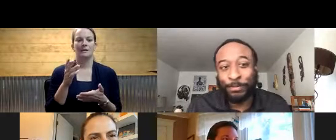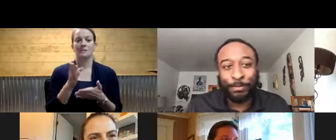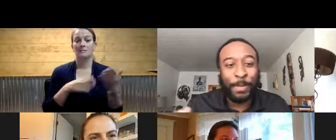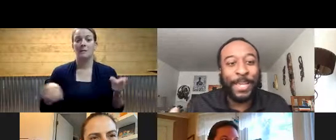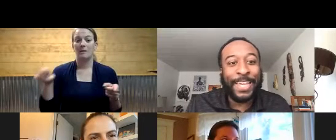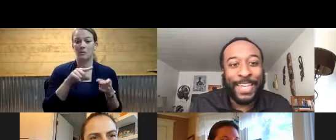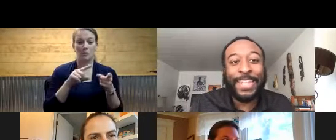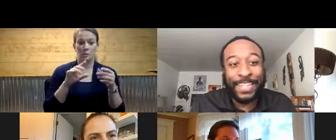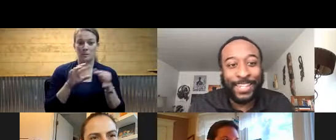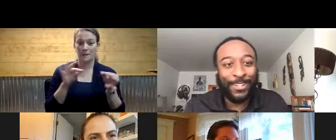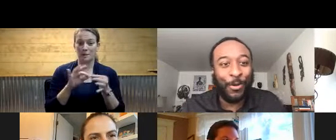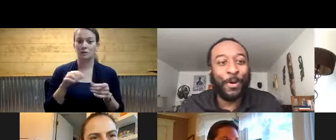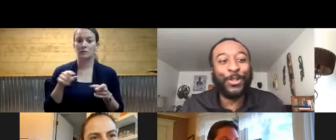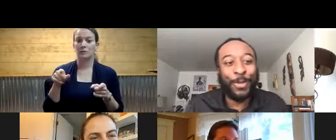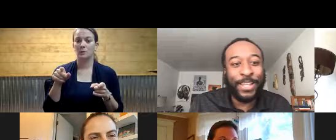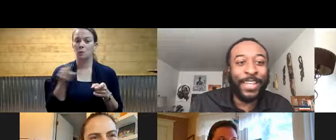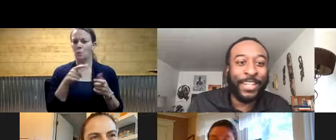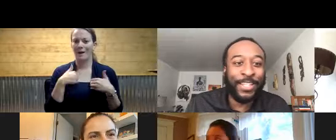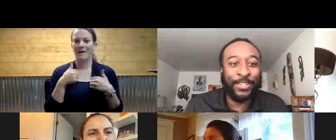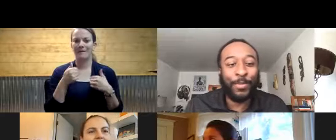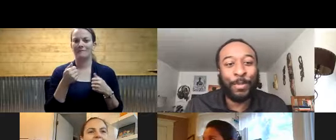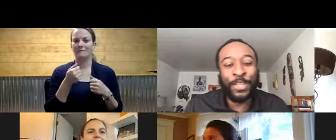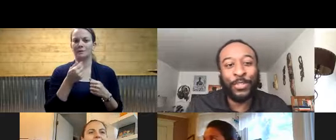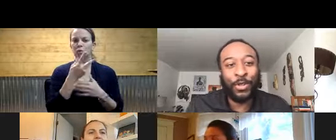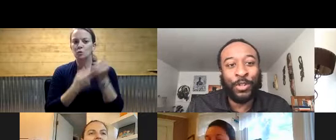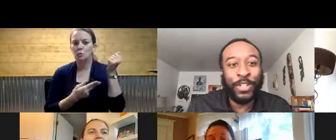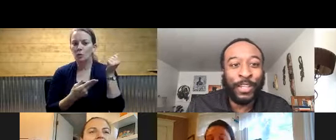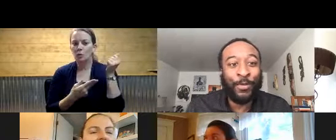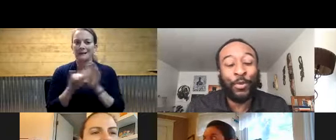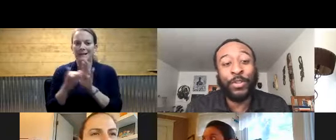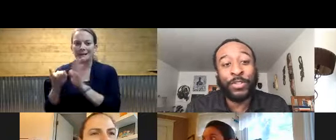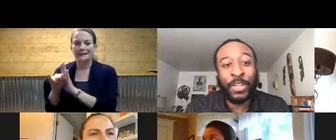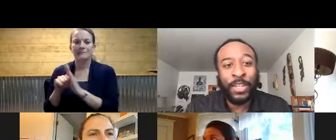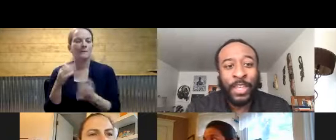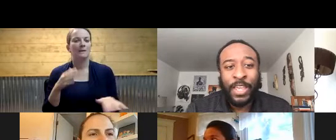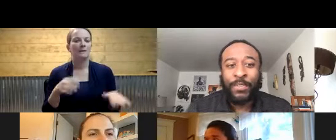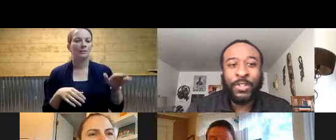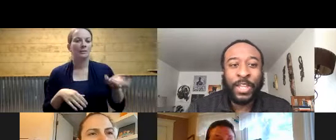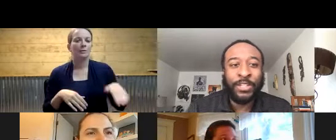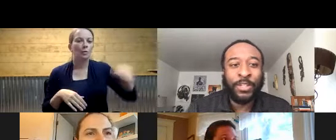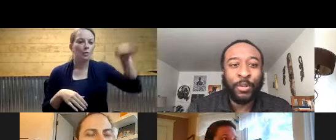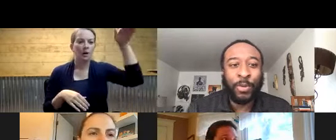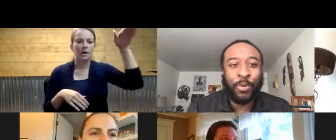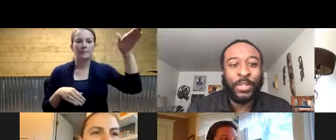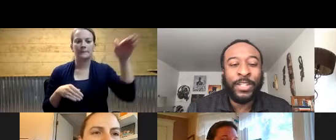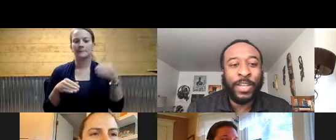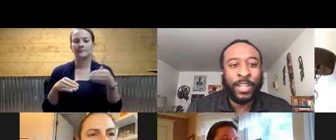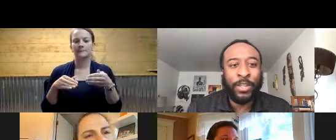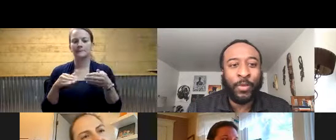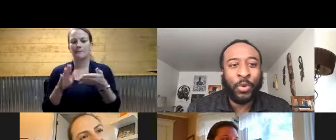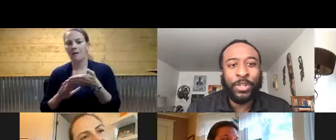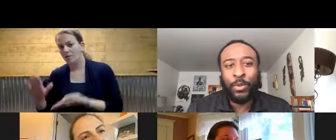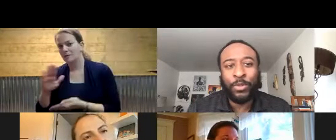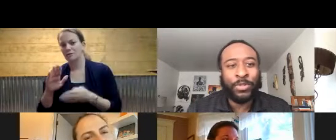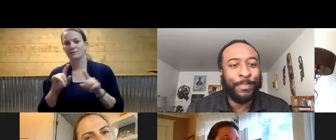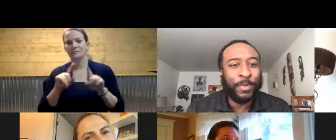dual maybe identity or multiple identities in terms of places where you've lived or where you studied. You can tell us a little bit more detail